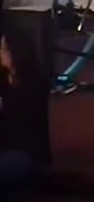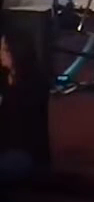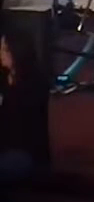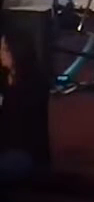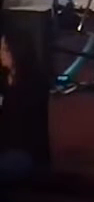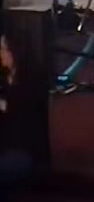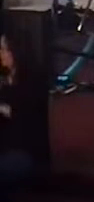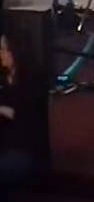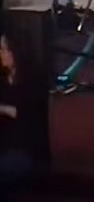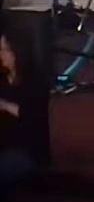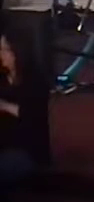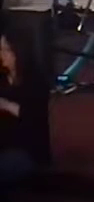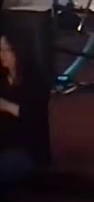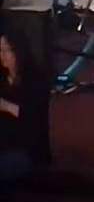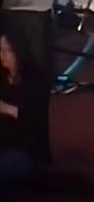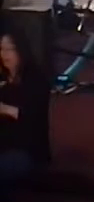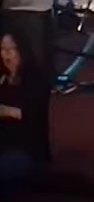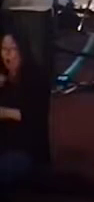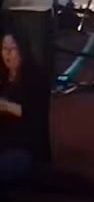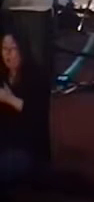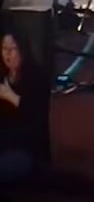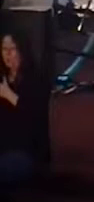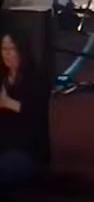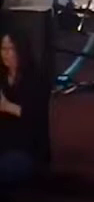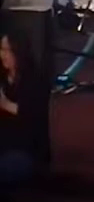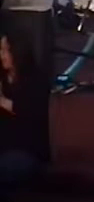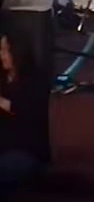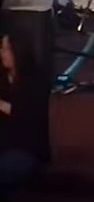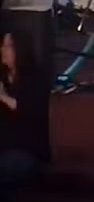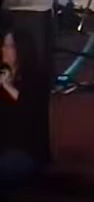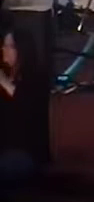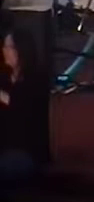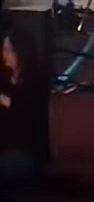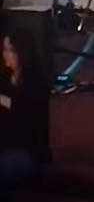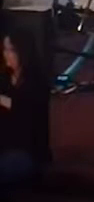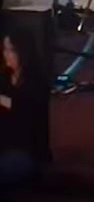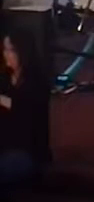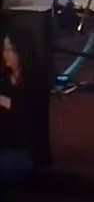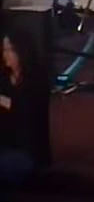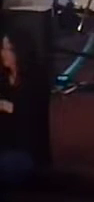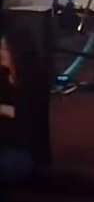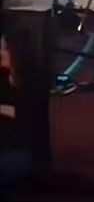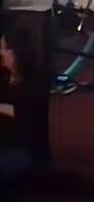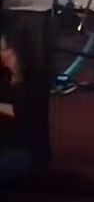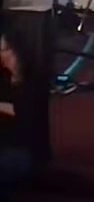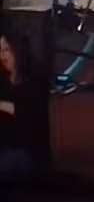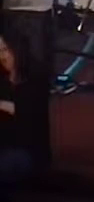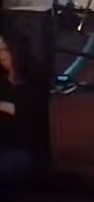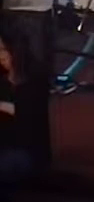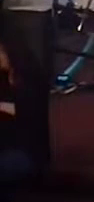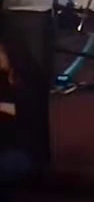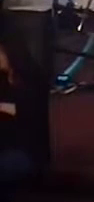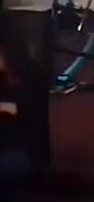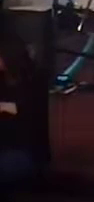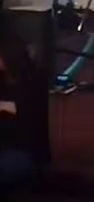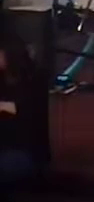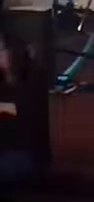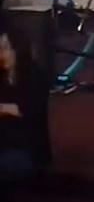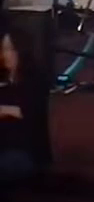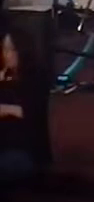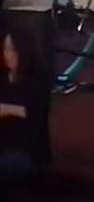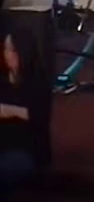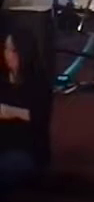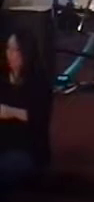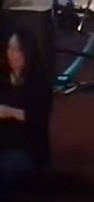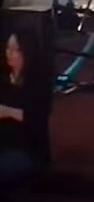view our leaders as gifts, though, not gods. They are voluntary servants. They are not lords. They